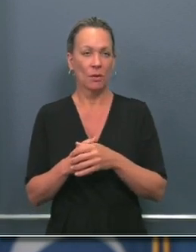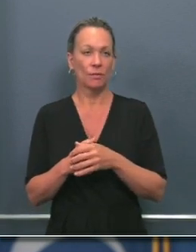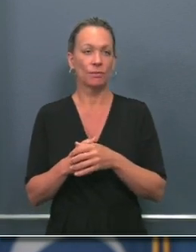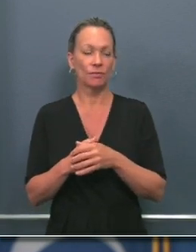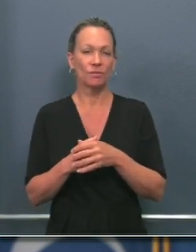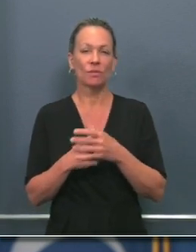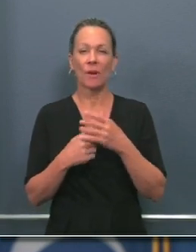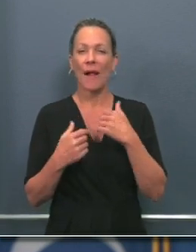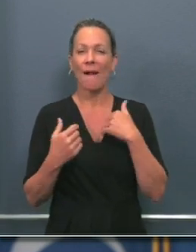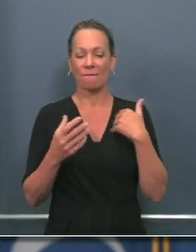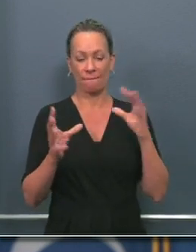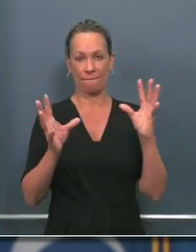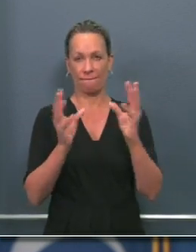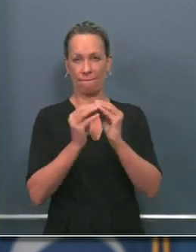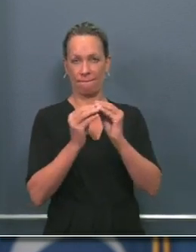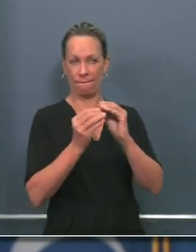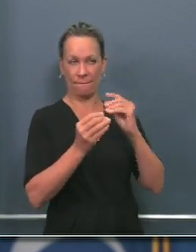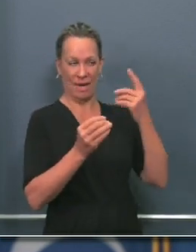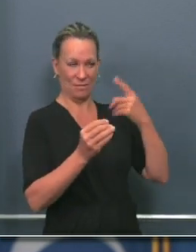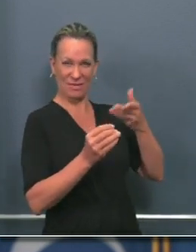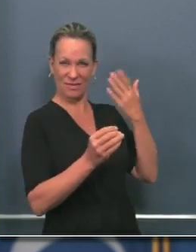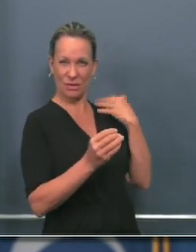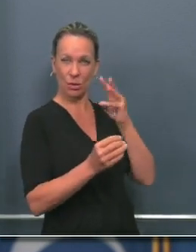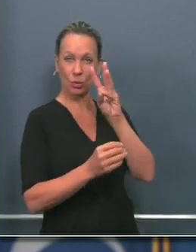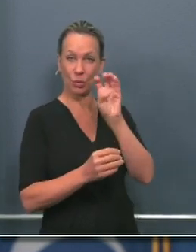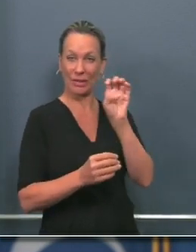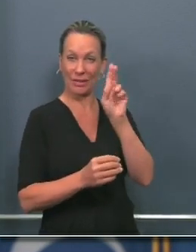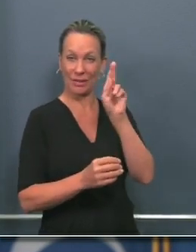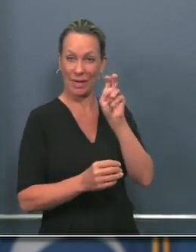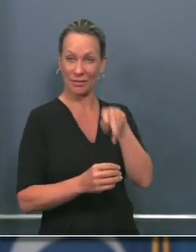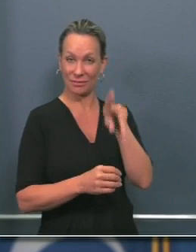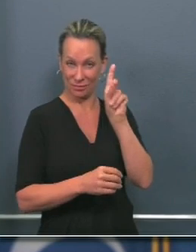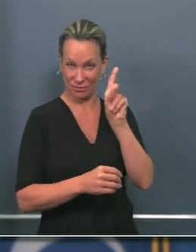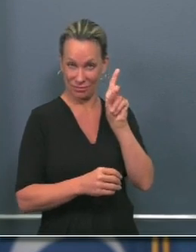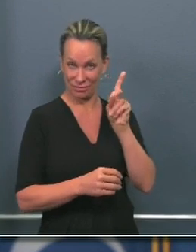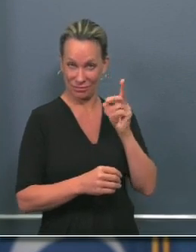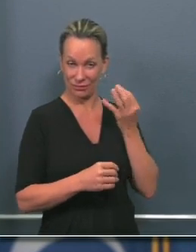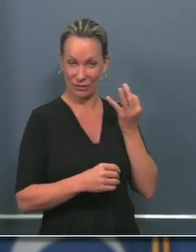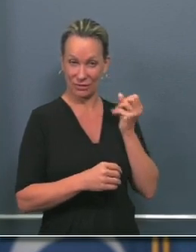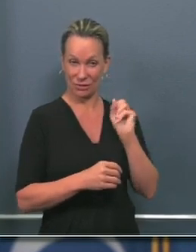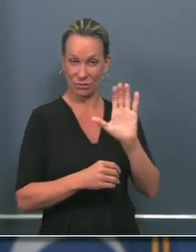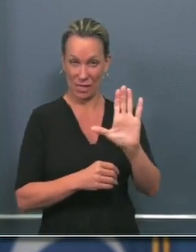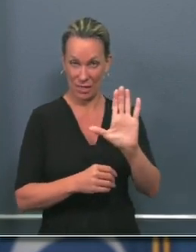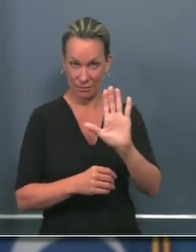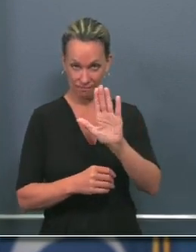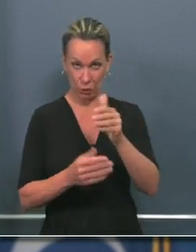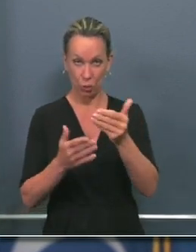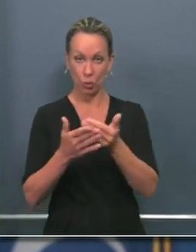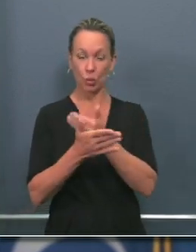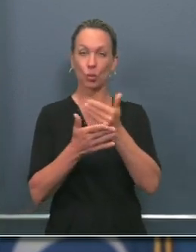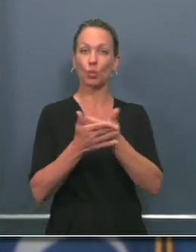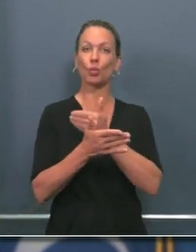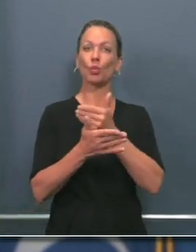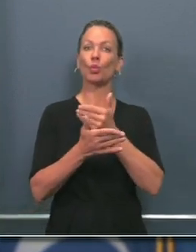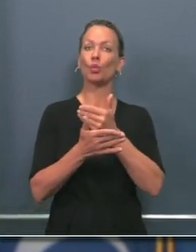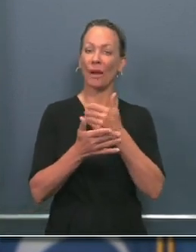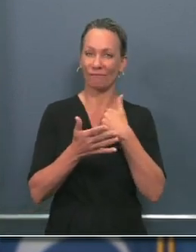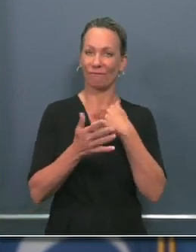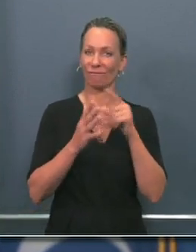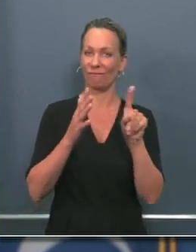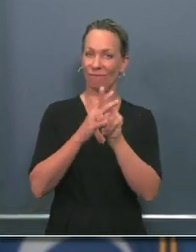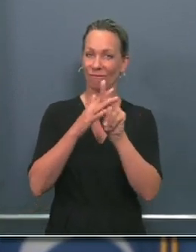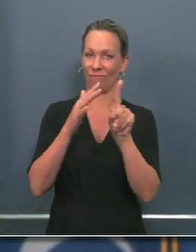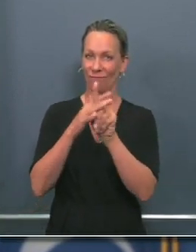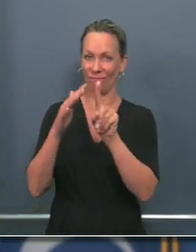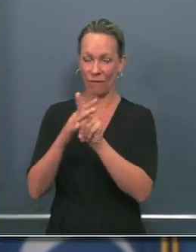happened over the course of the weekend, specifically about some of the new modifications we've made to our stay-at-home order, and also preview what we'll be